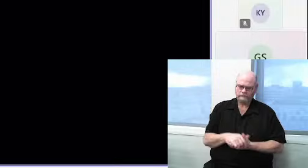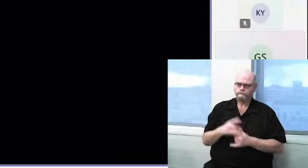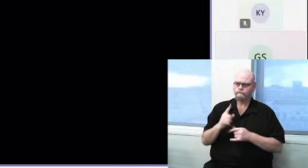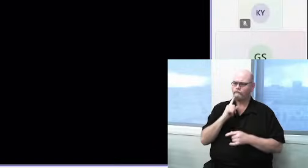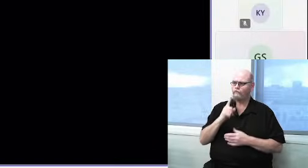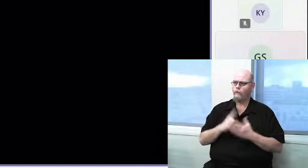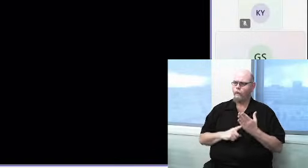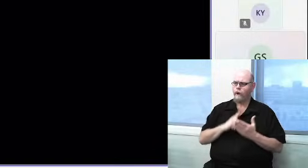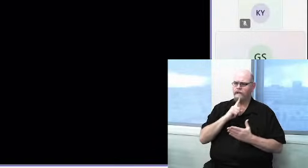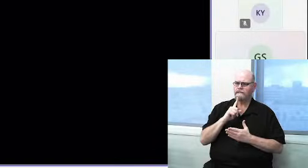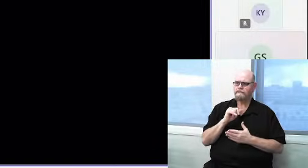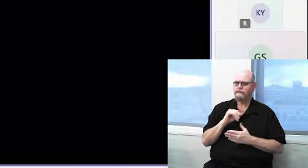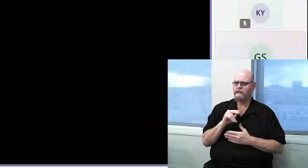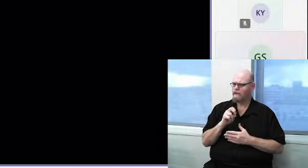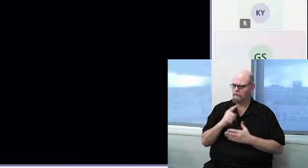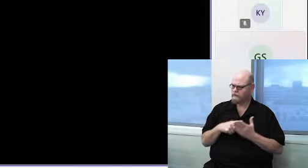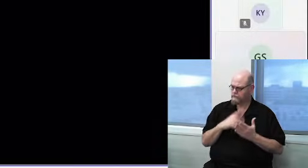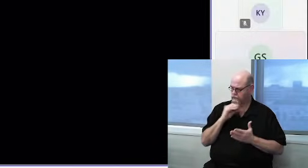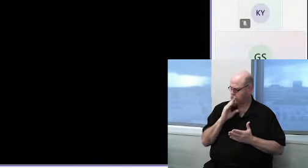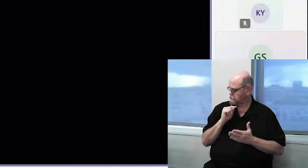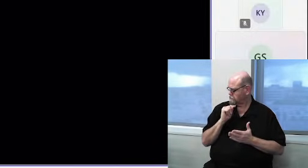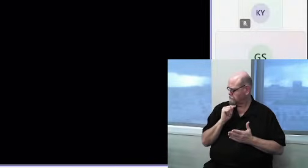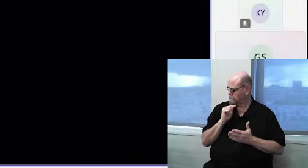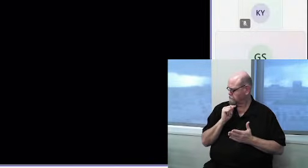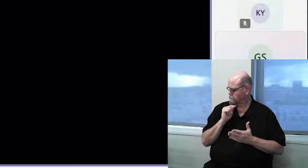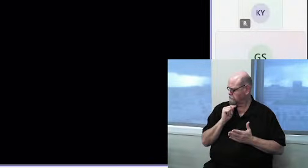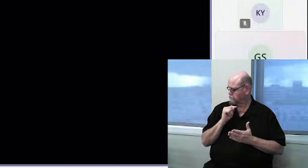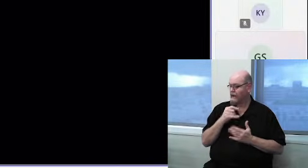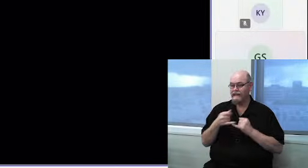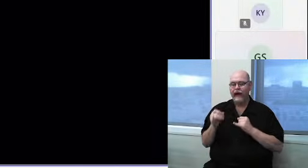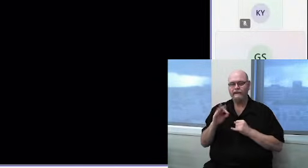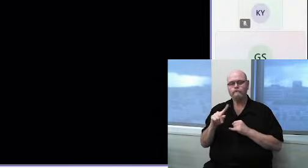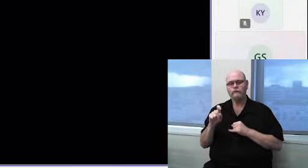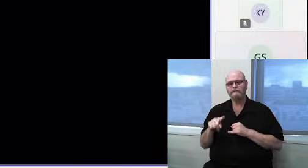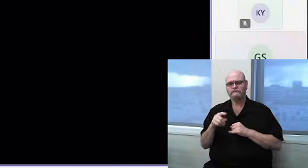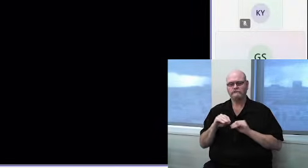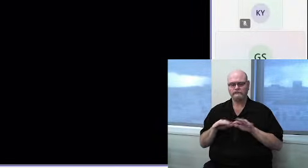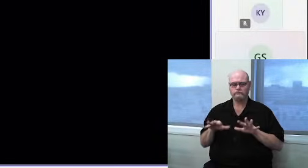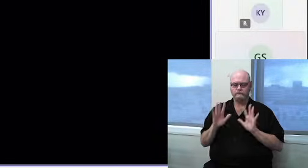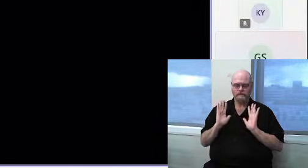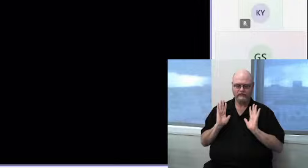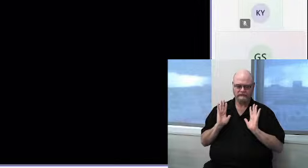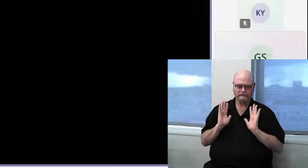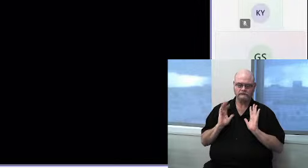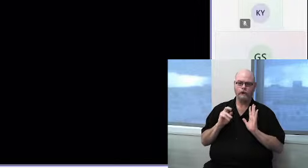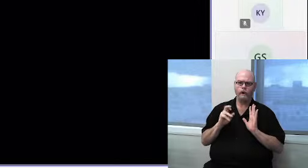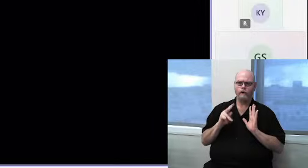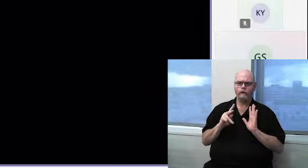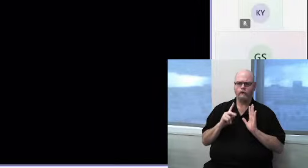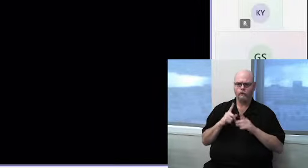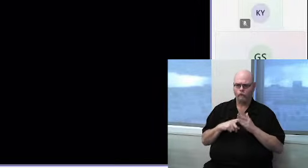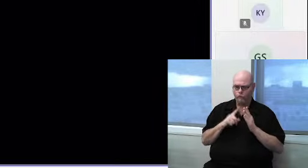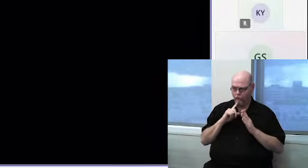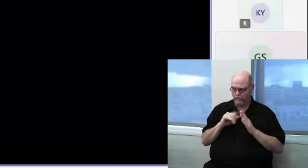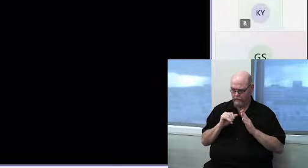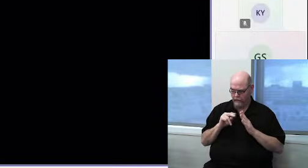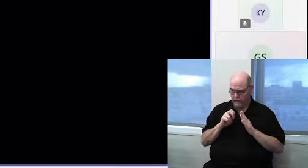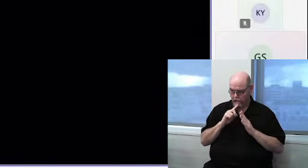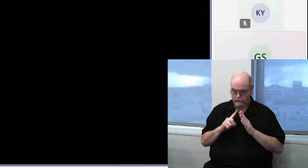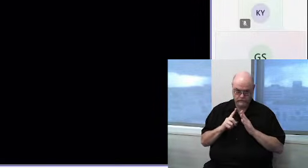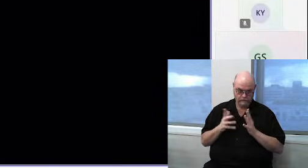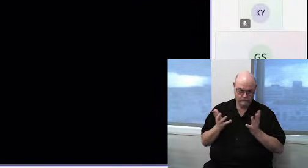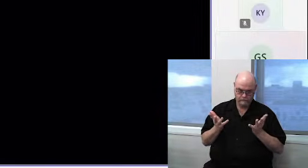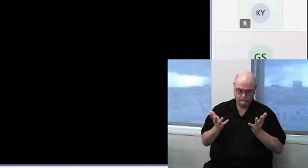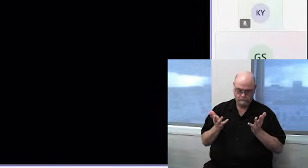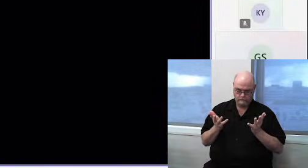Do you How long- recall what's the line? What line? the last line of questioning? I was Right. trying to assure you that it's I'm almost just over. asking you what